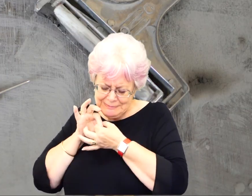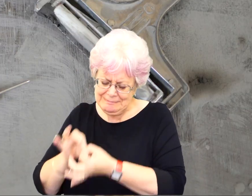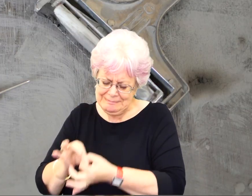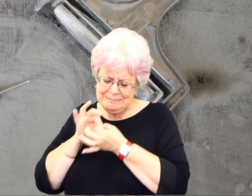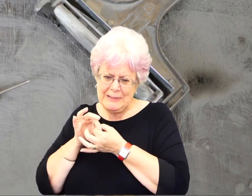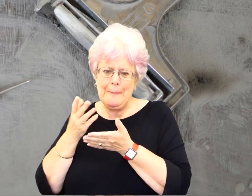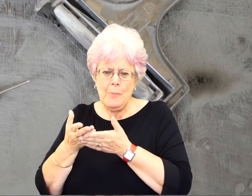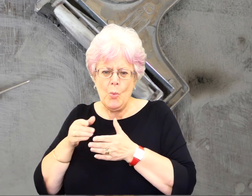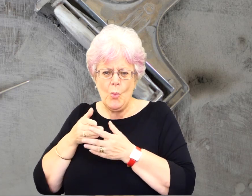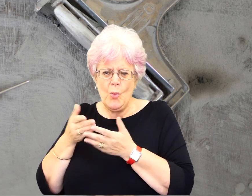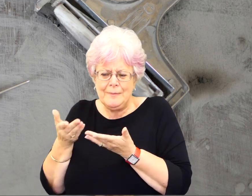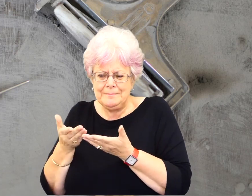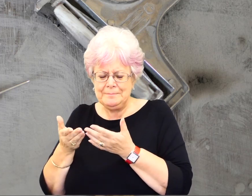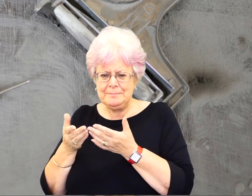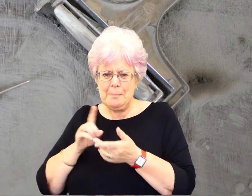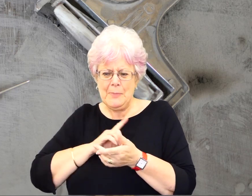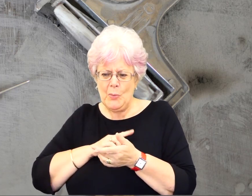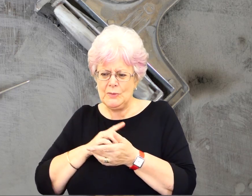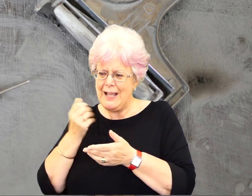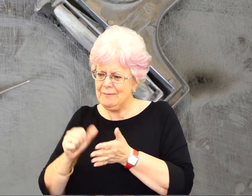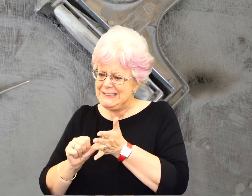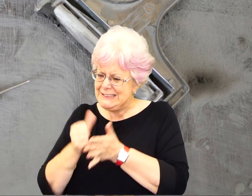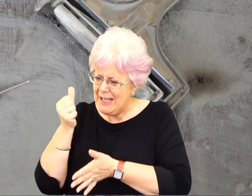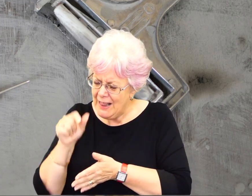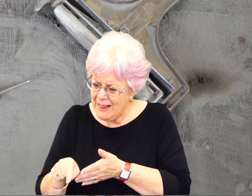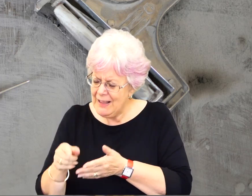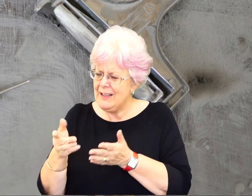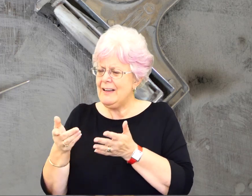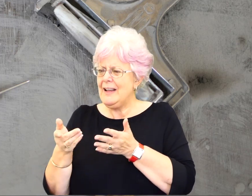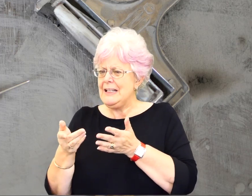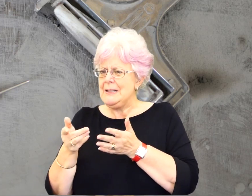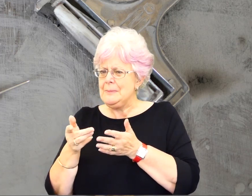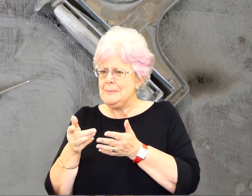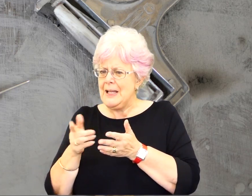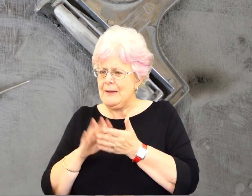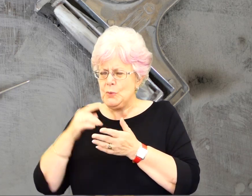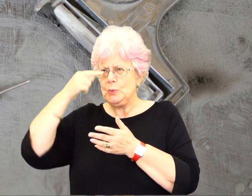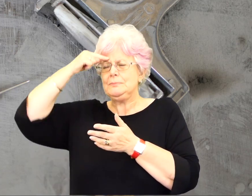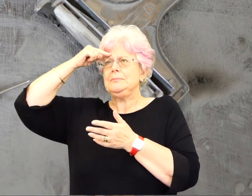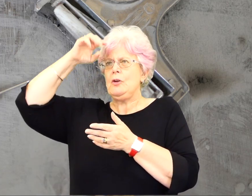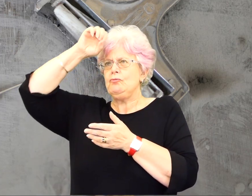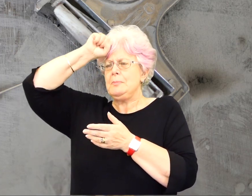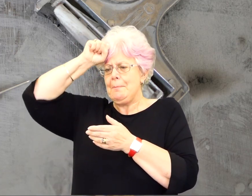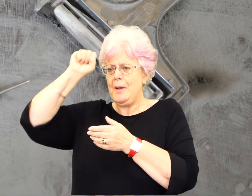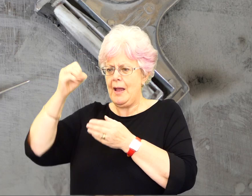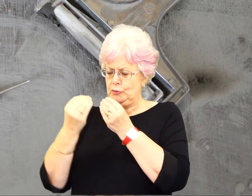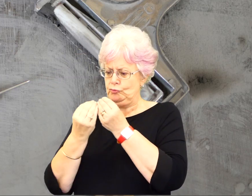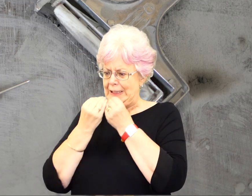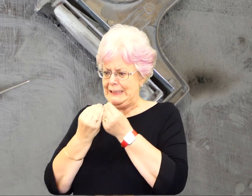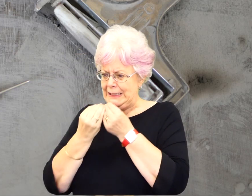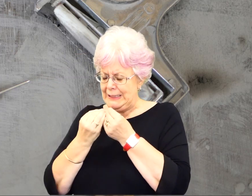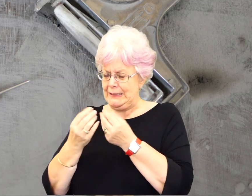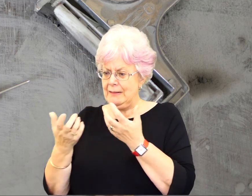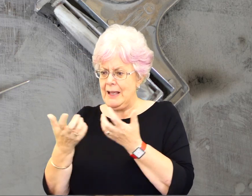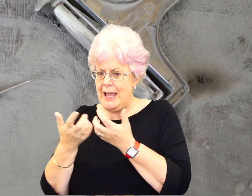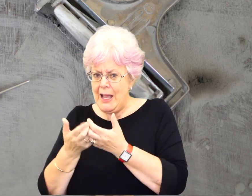direct. Because with the throwing, there is this skill, and there's this falling back on training and skill and all the things you